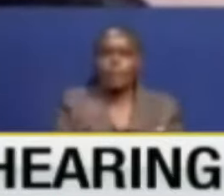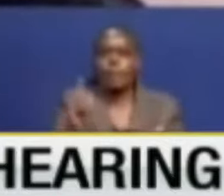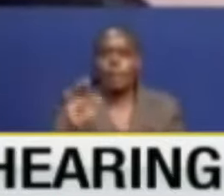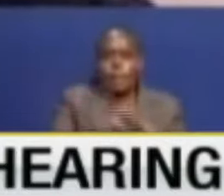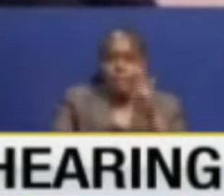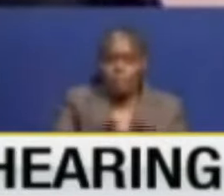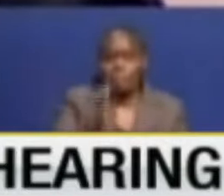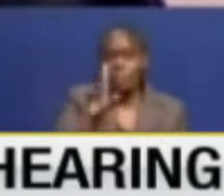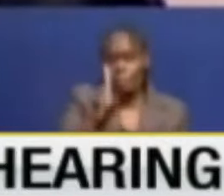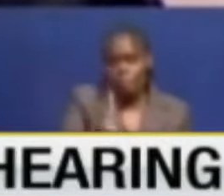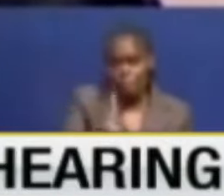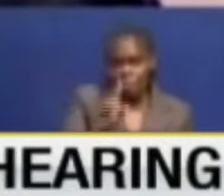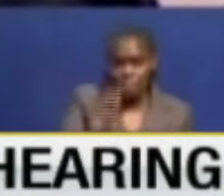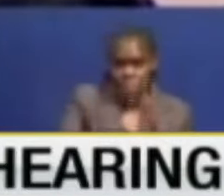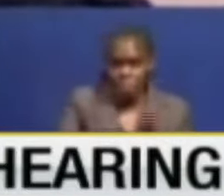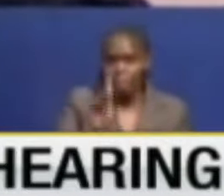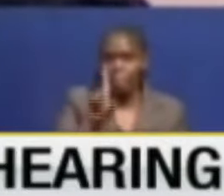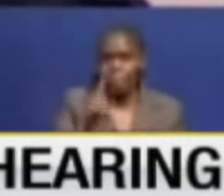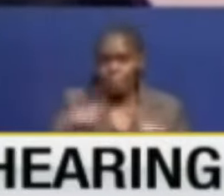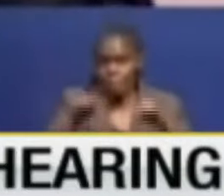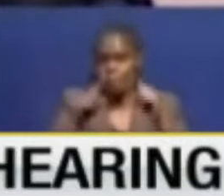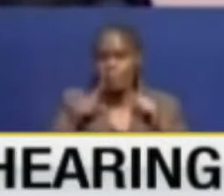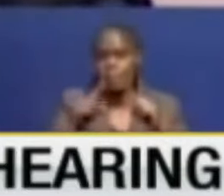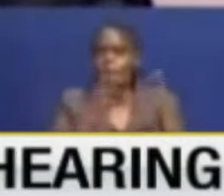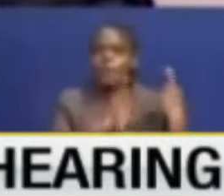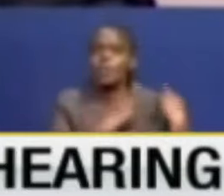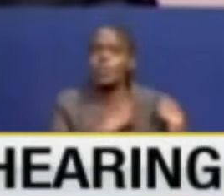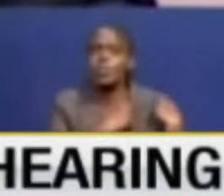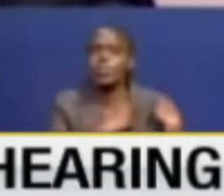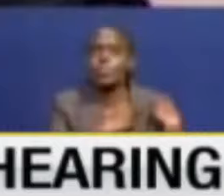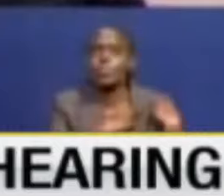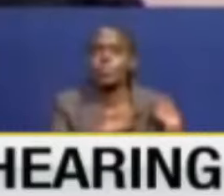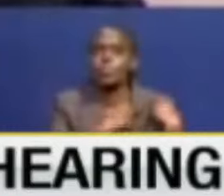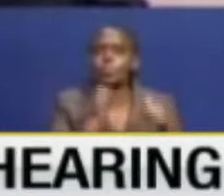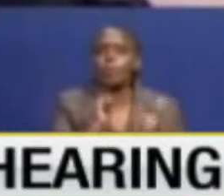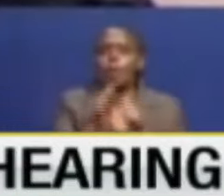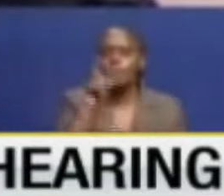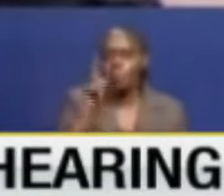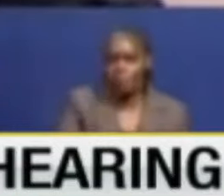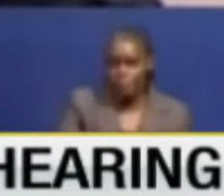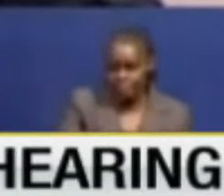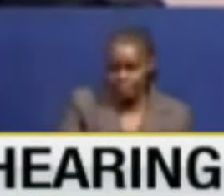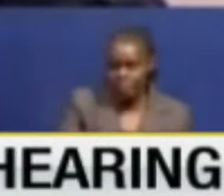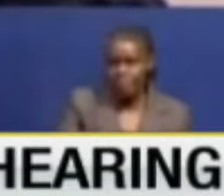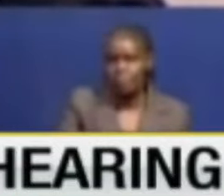step towards success is taking responsibility of your actions.